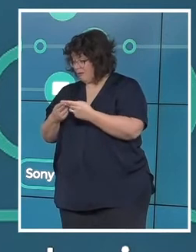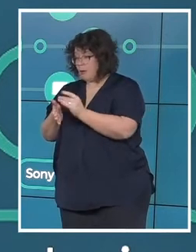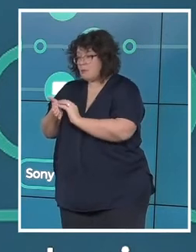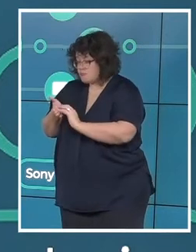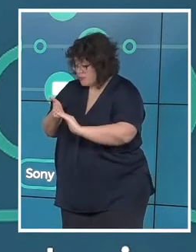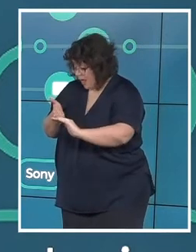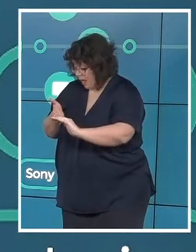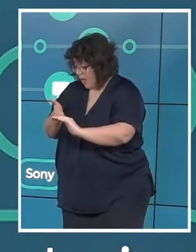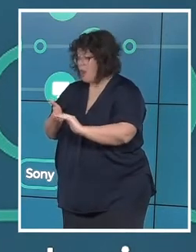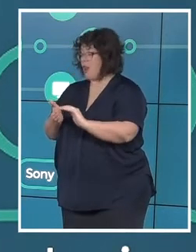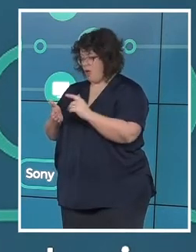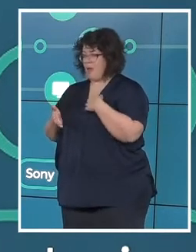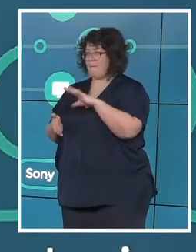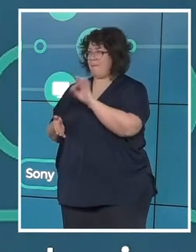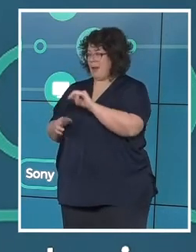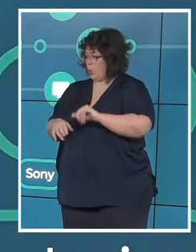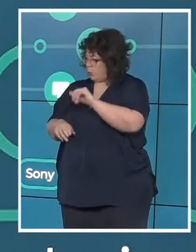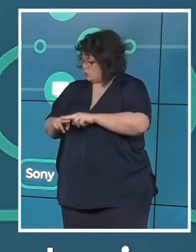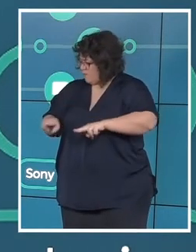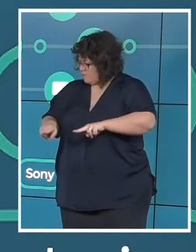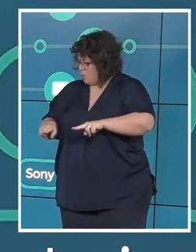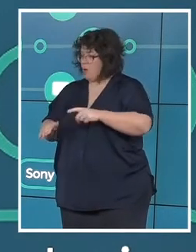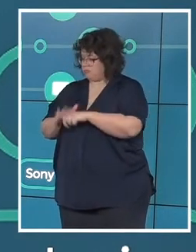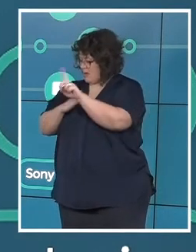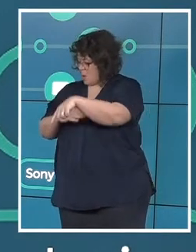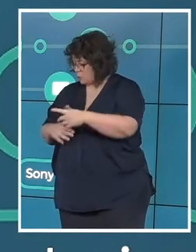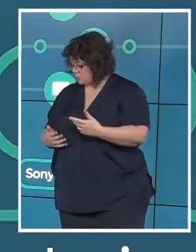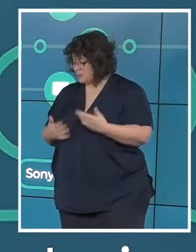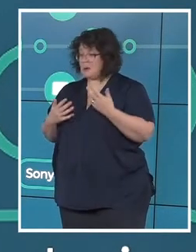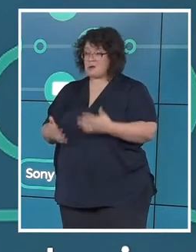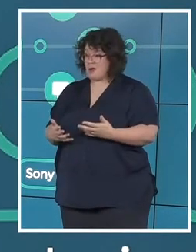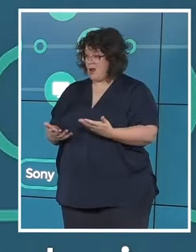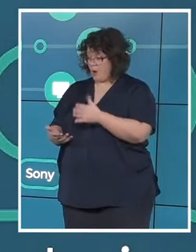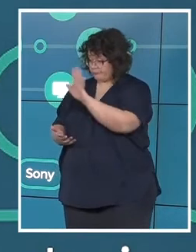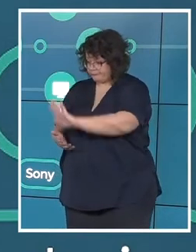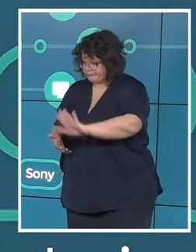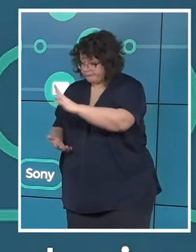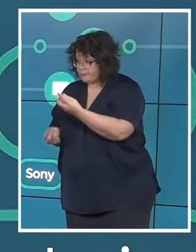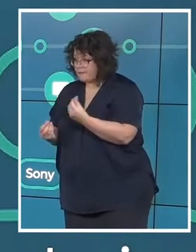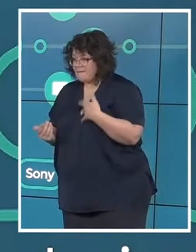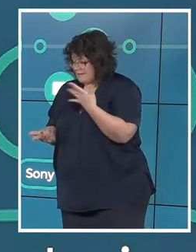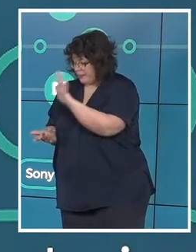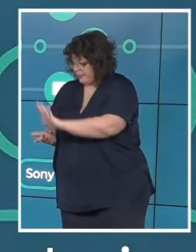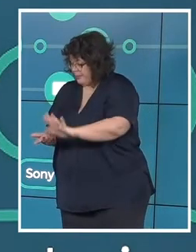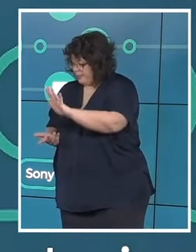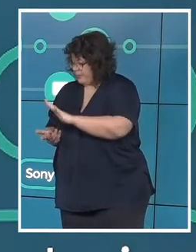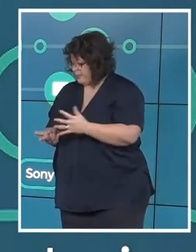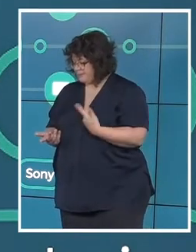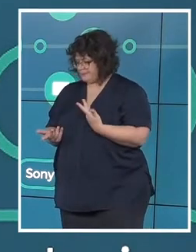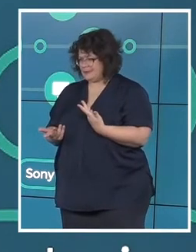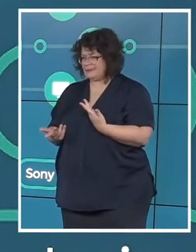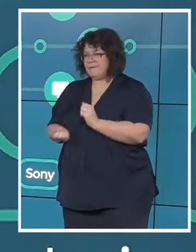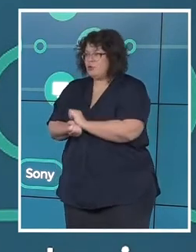inaccessible touchscreen, and I'm denied freedom of movement that I used to have.